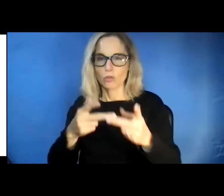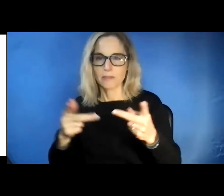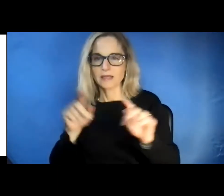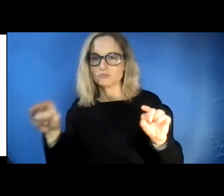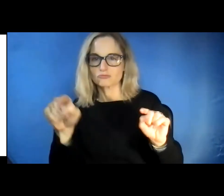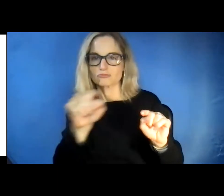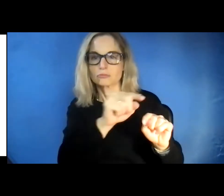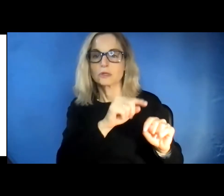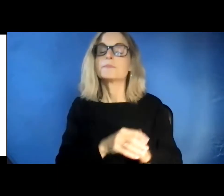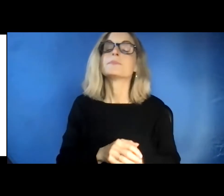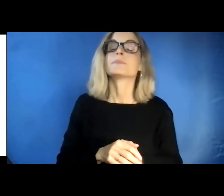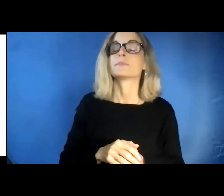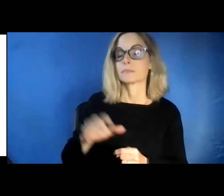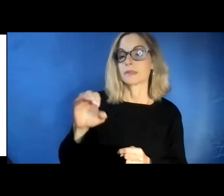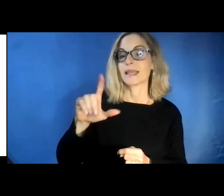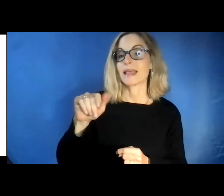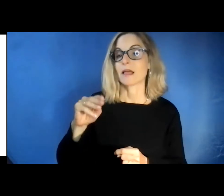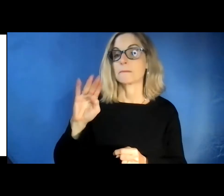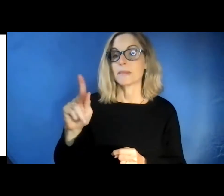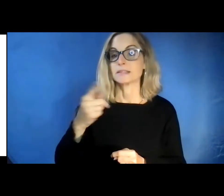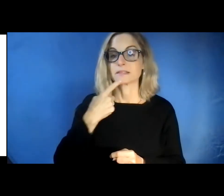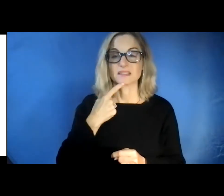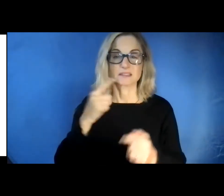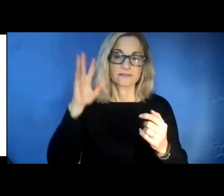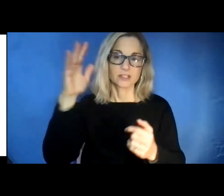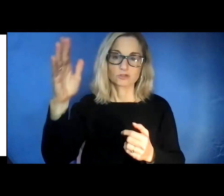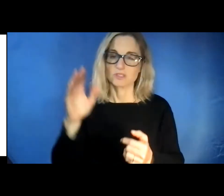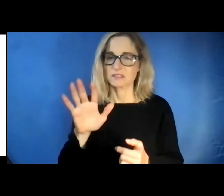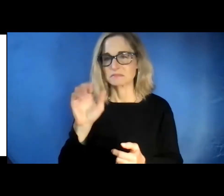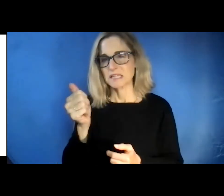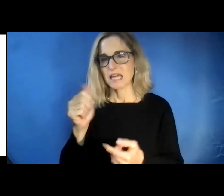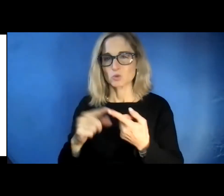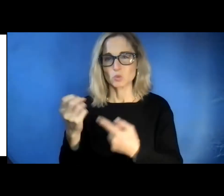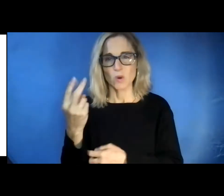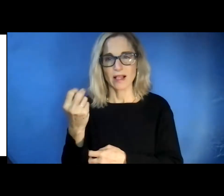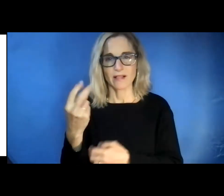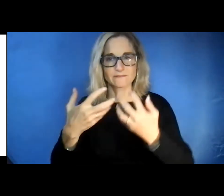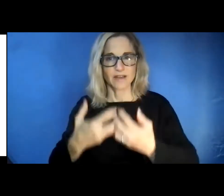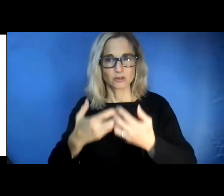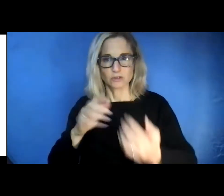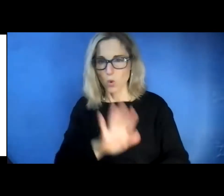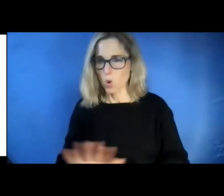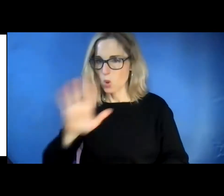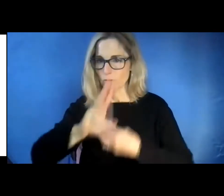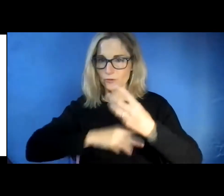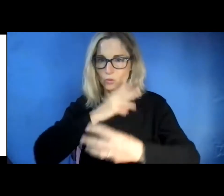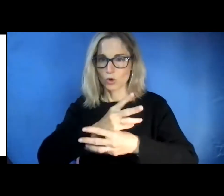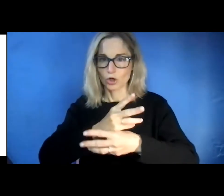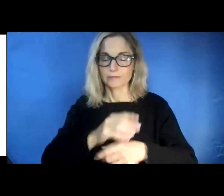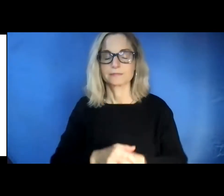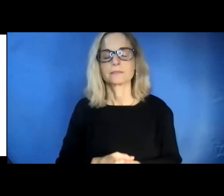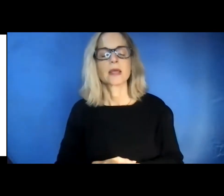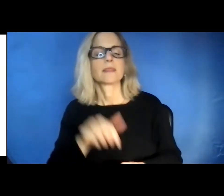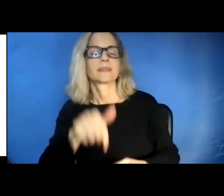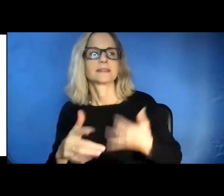eventually be 10 to 12 Gigafactories around the world. This Gigafactory is an exciting thing to be part of. And so many